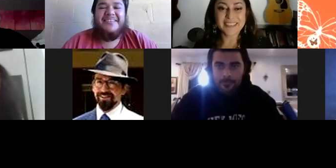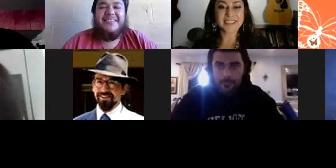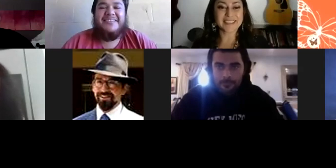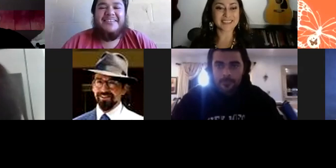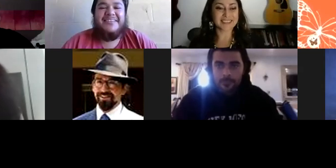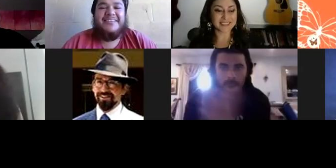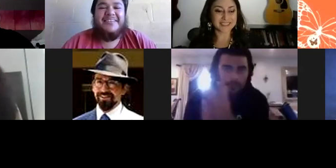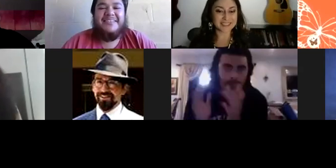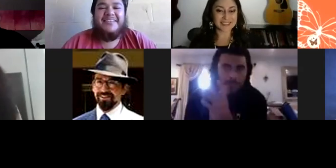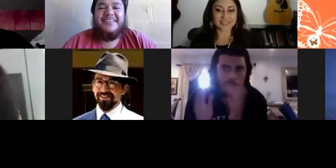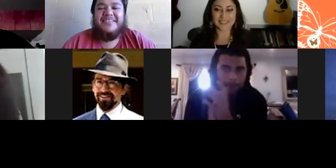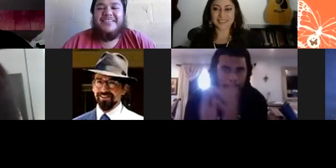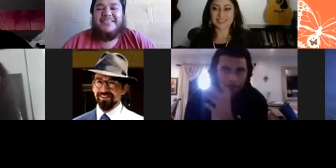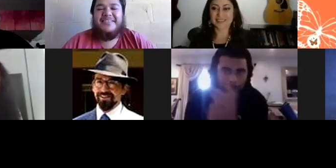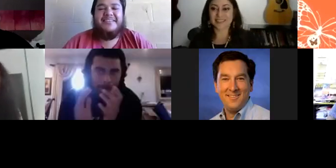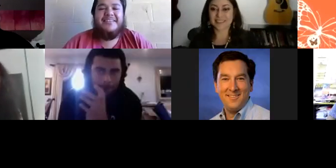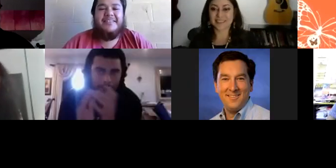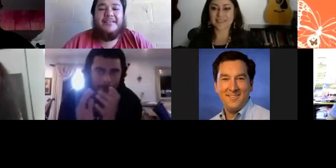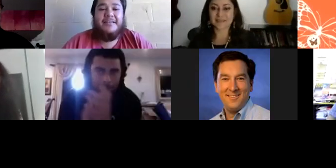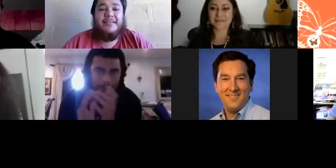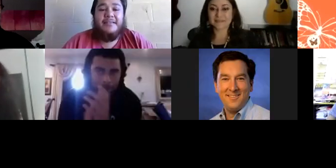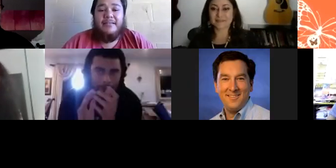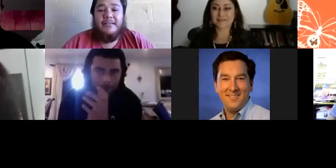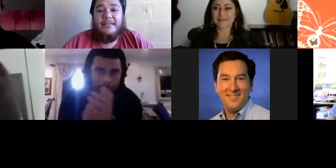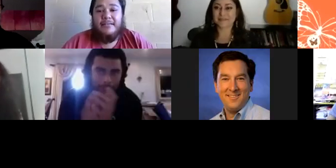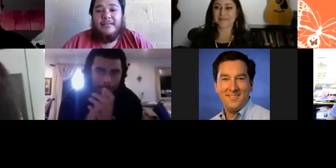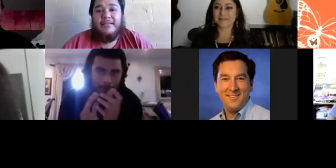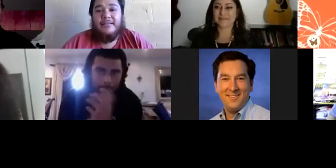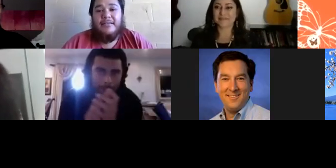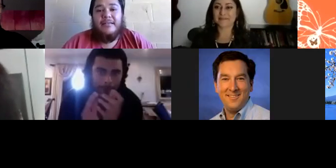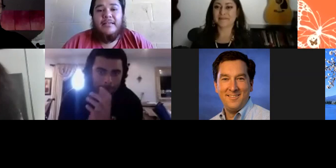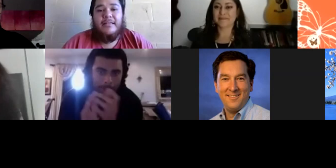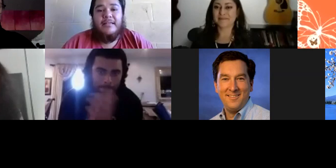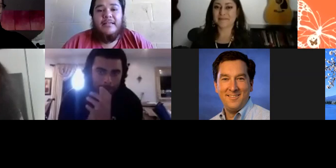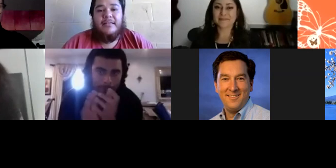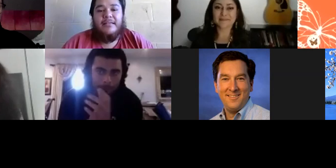everyone. Thank and you. Libby, do we send our presentations to you?